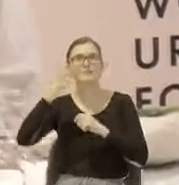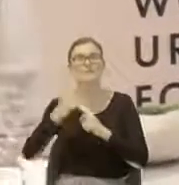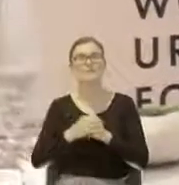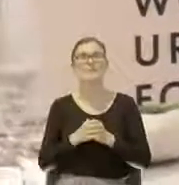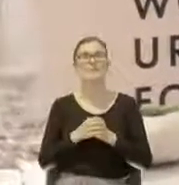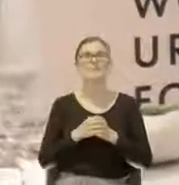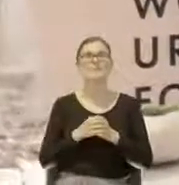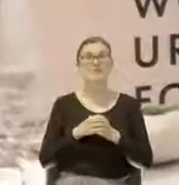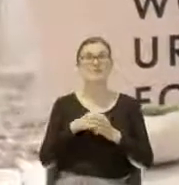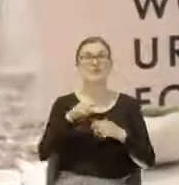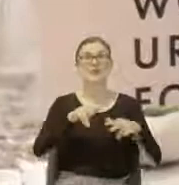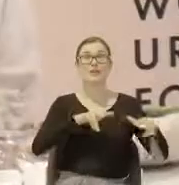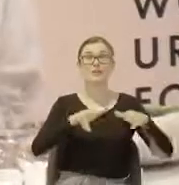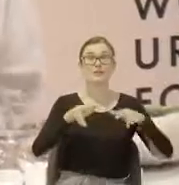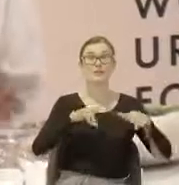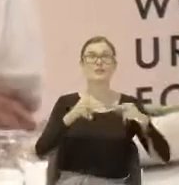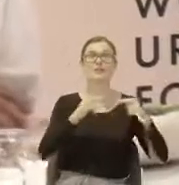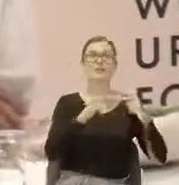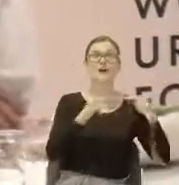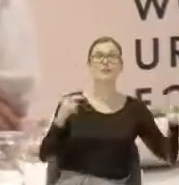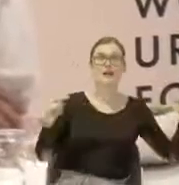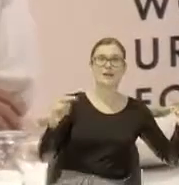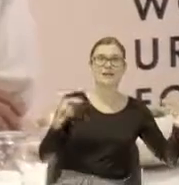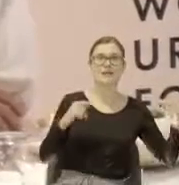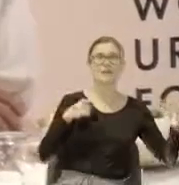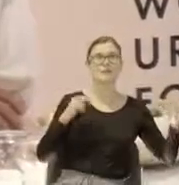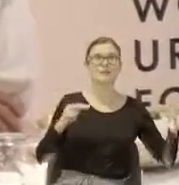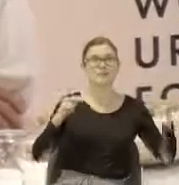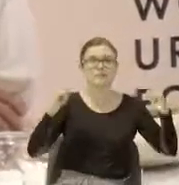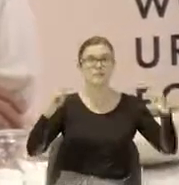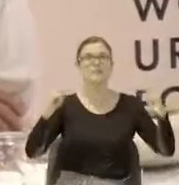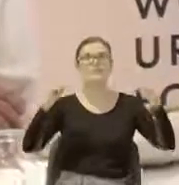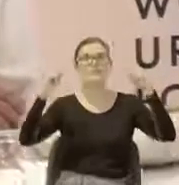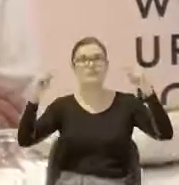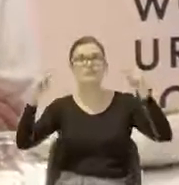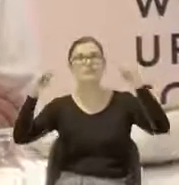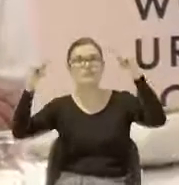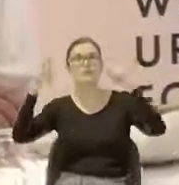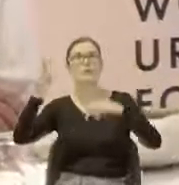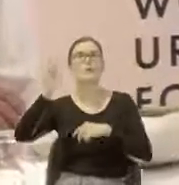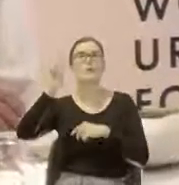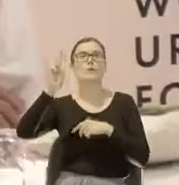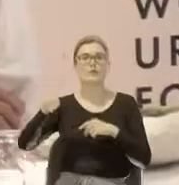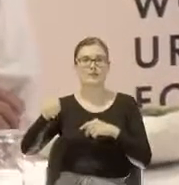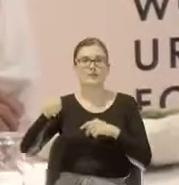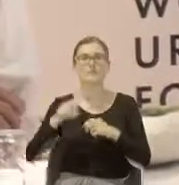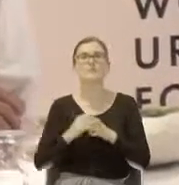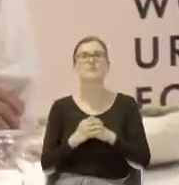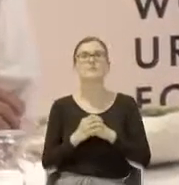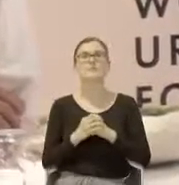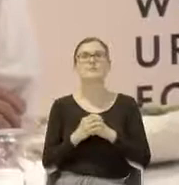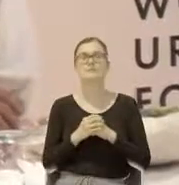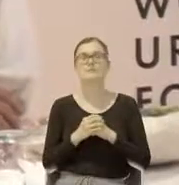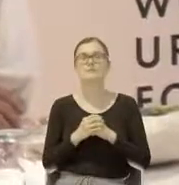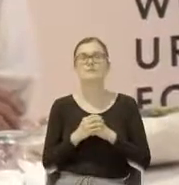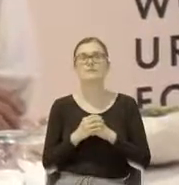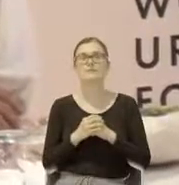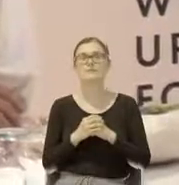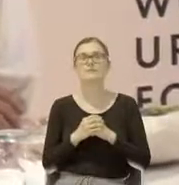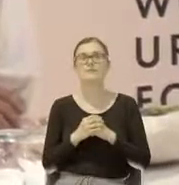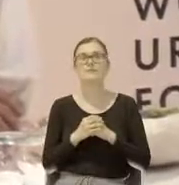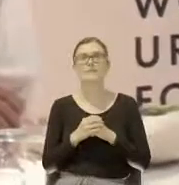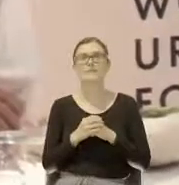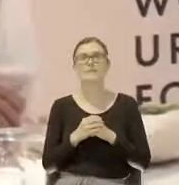with the UN system and particularly with the United Nations system as well as with member states. This has led to a number